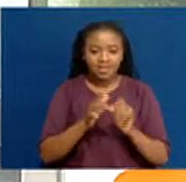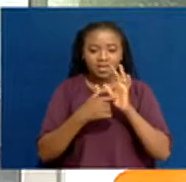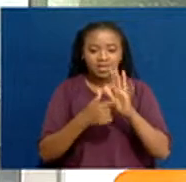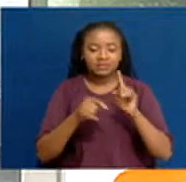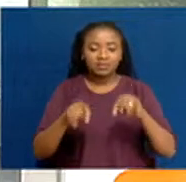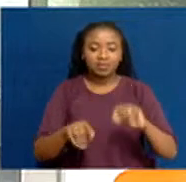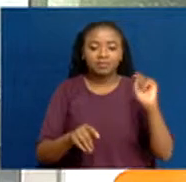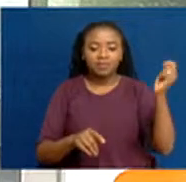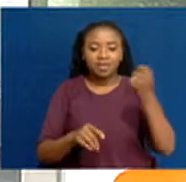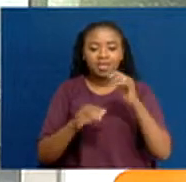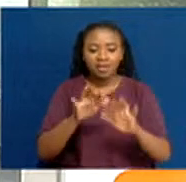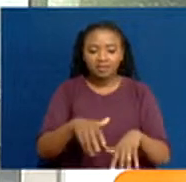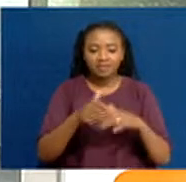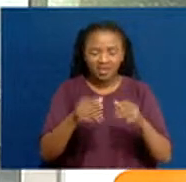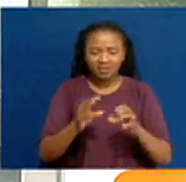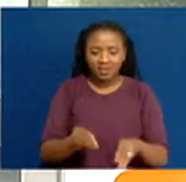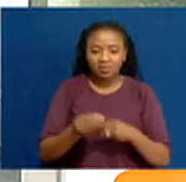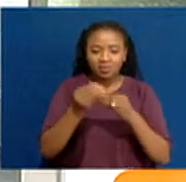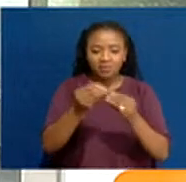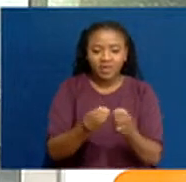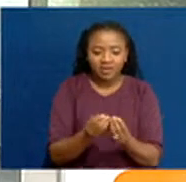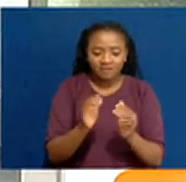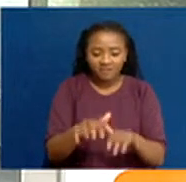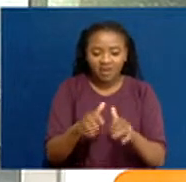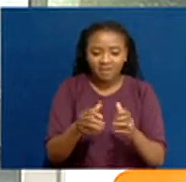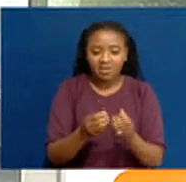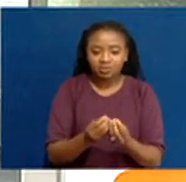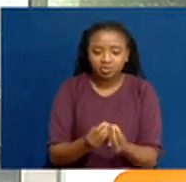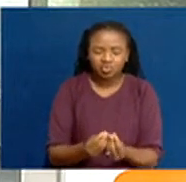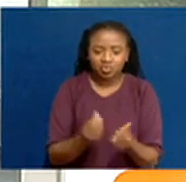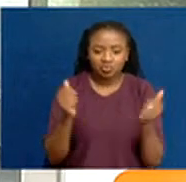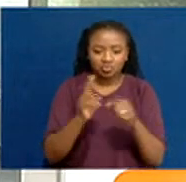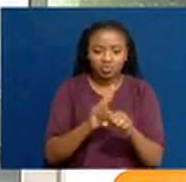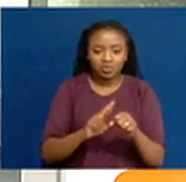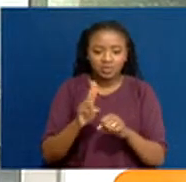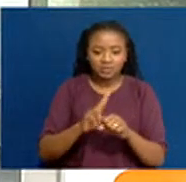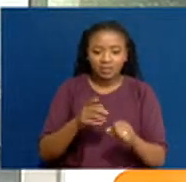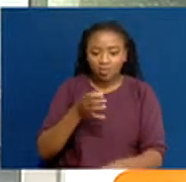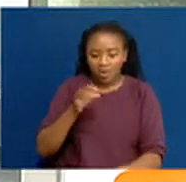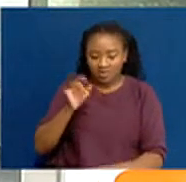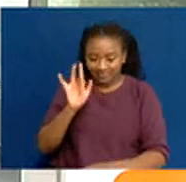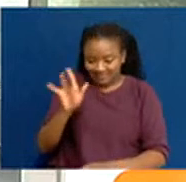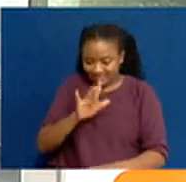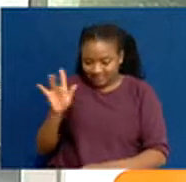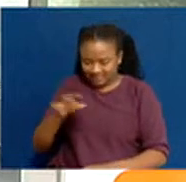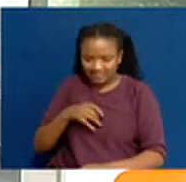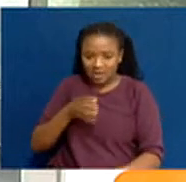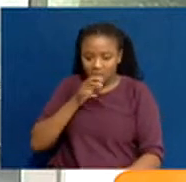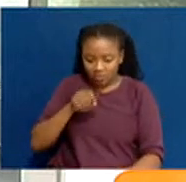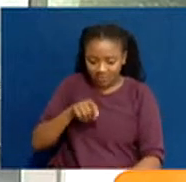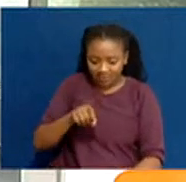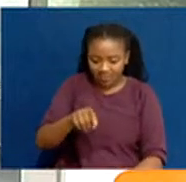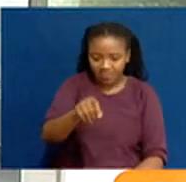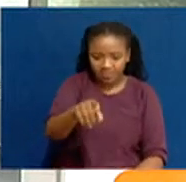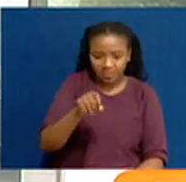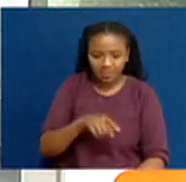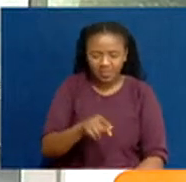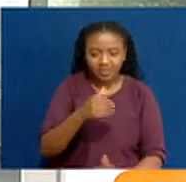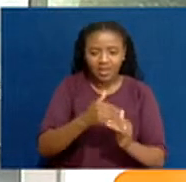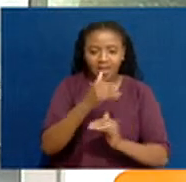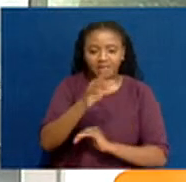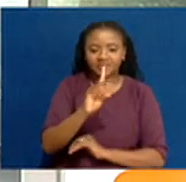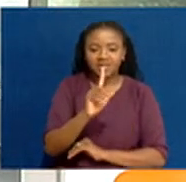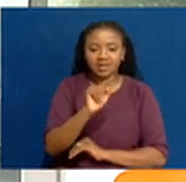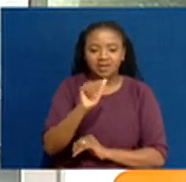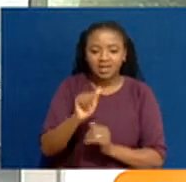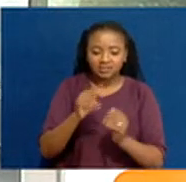now offering agri-tech solutions, among them automated irrigation, after collecting and analyzing farm data. Edward Chwea tells